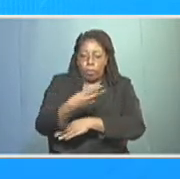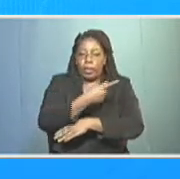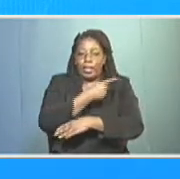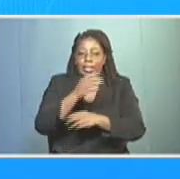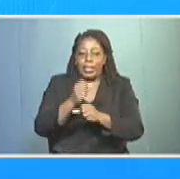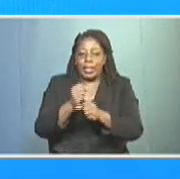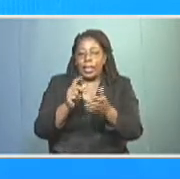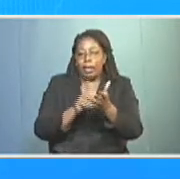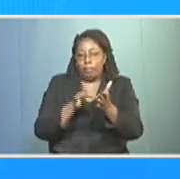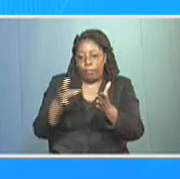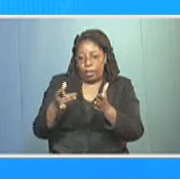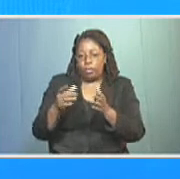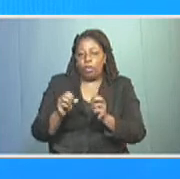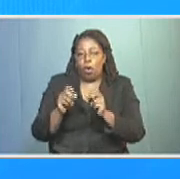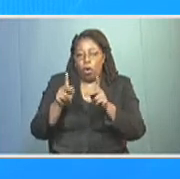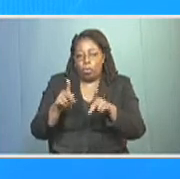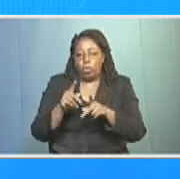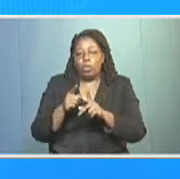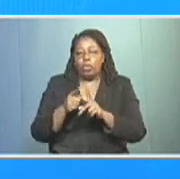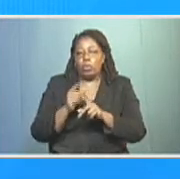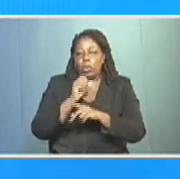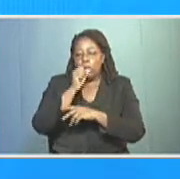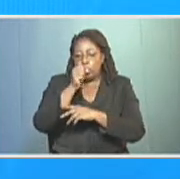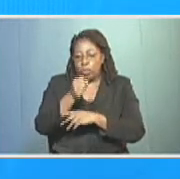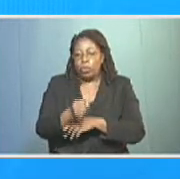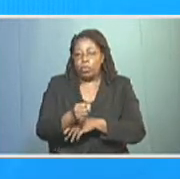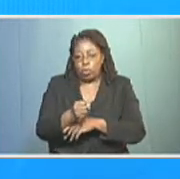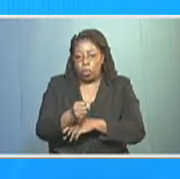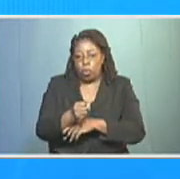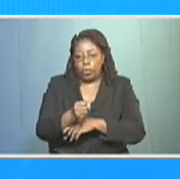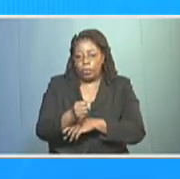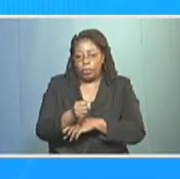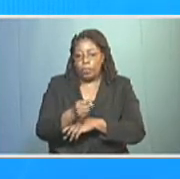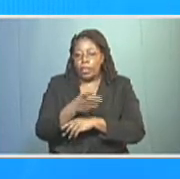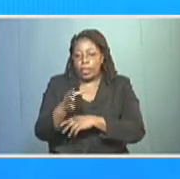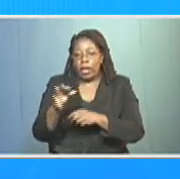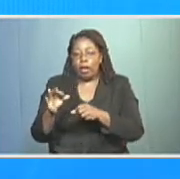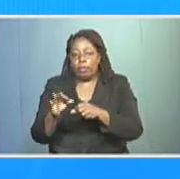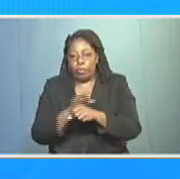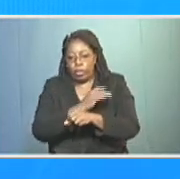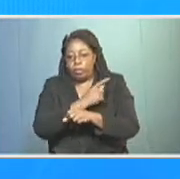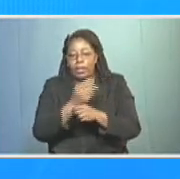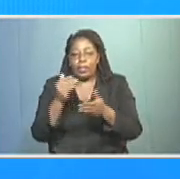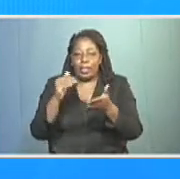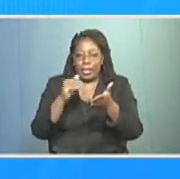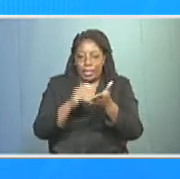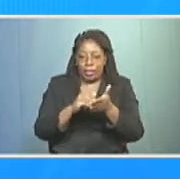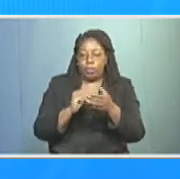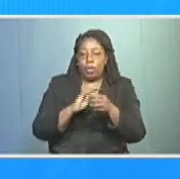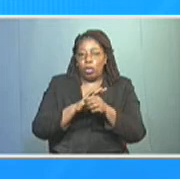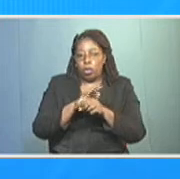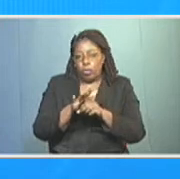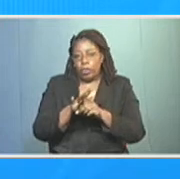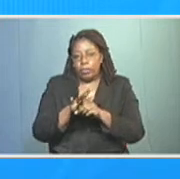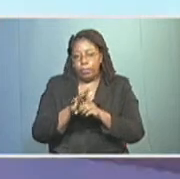that opportunity in order to ensure that they are fully immunized against